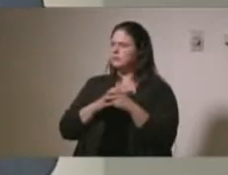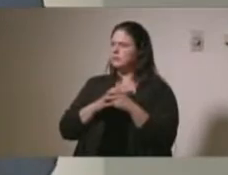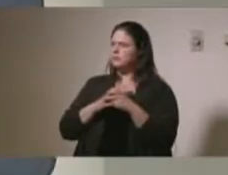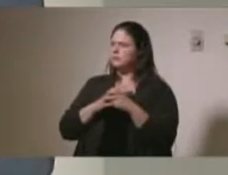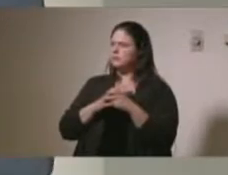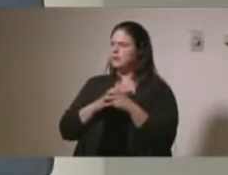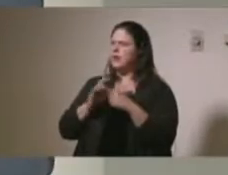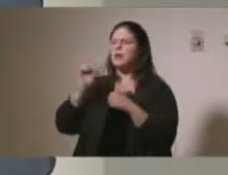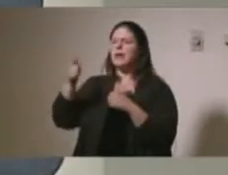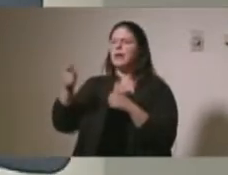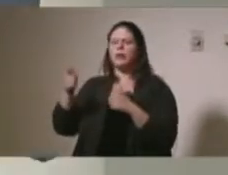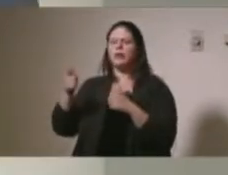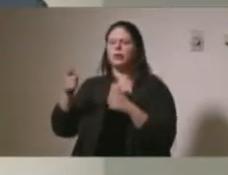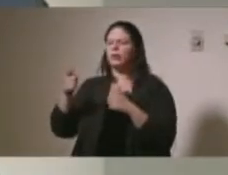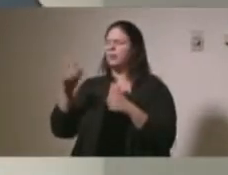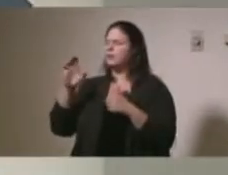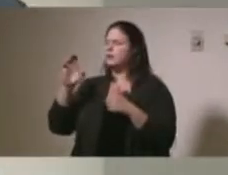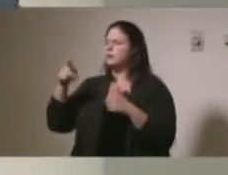Post